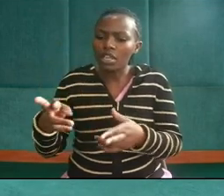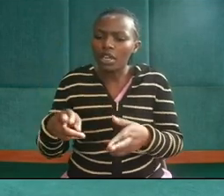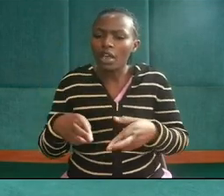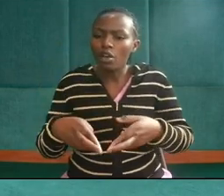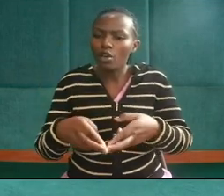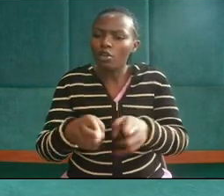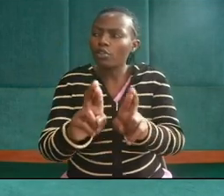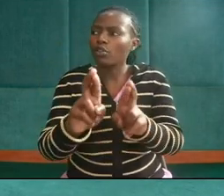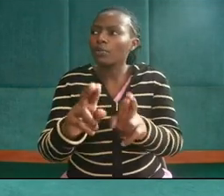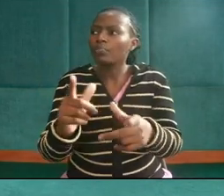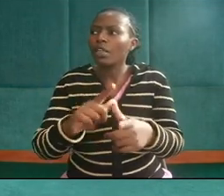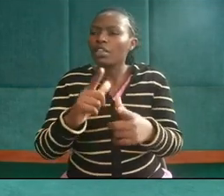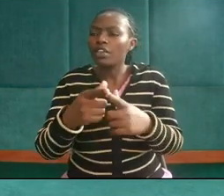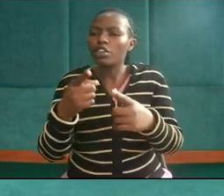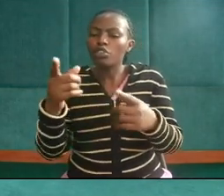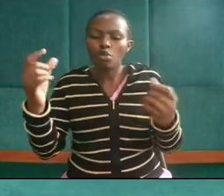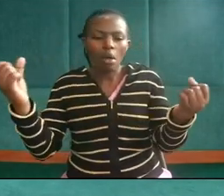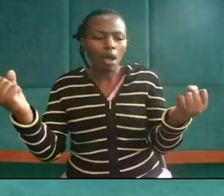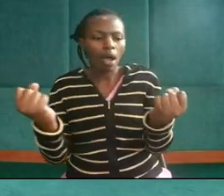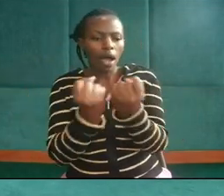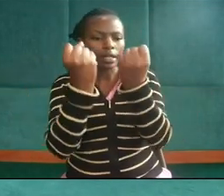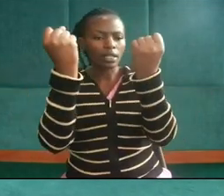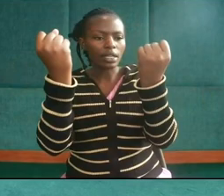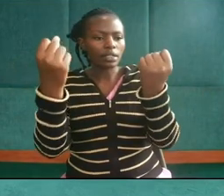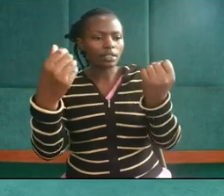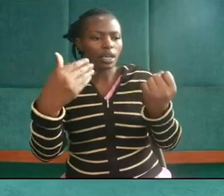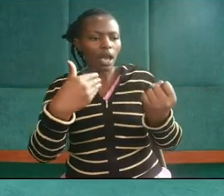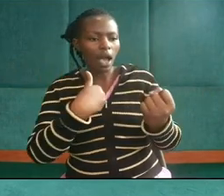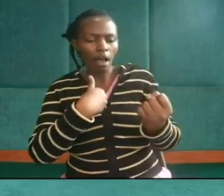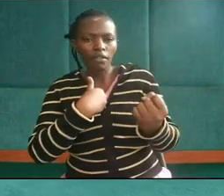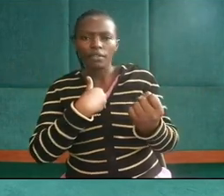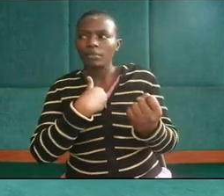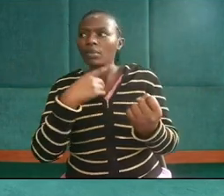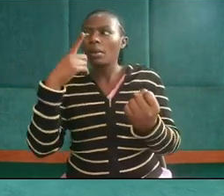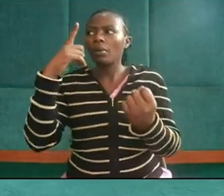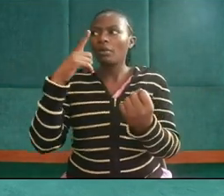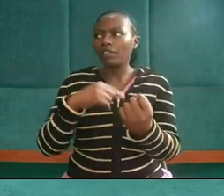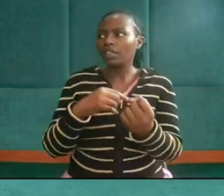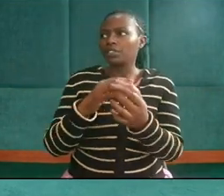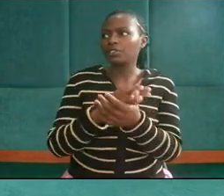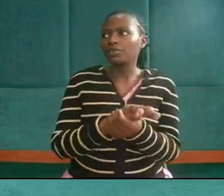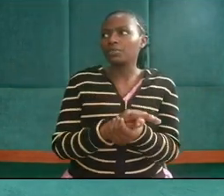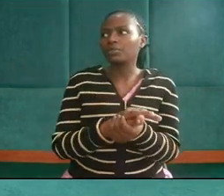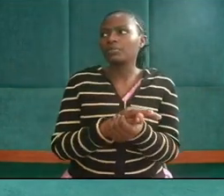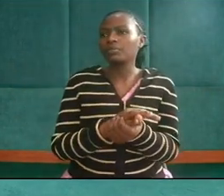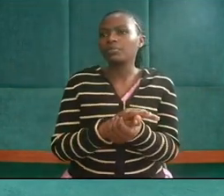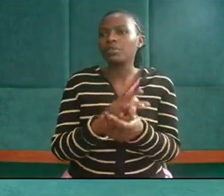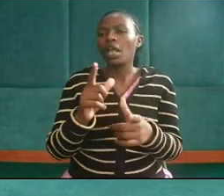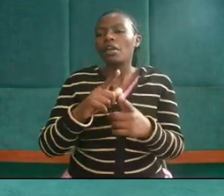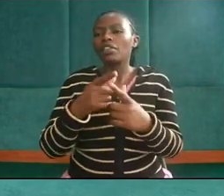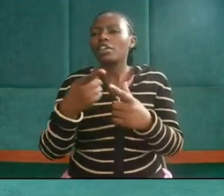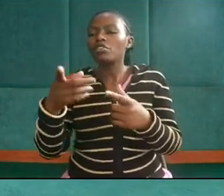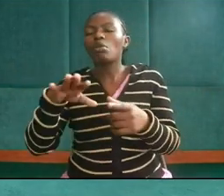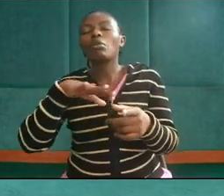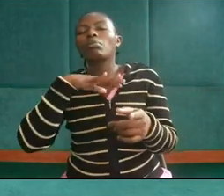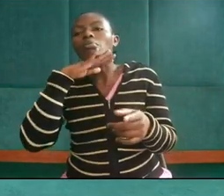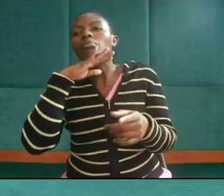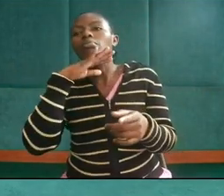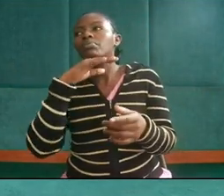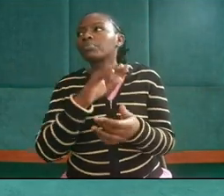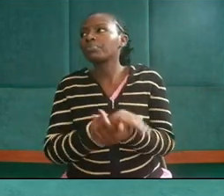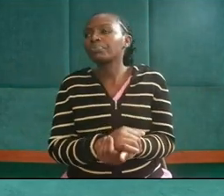You will be knocked by one of the cars or the big trucks, and then you will die,